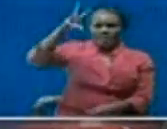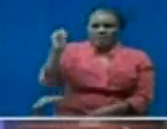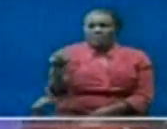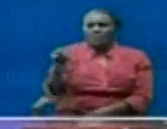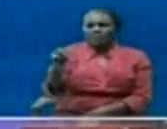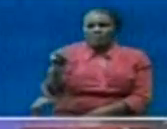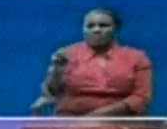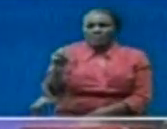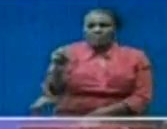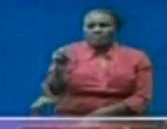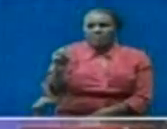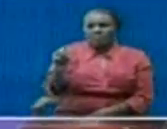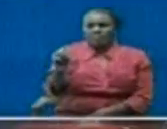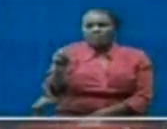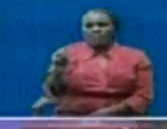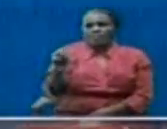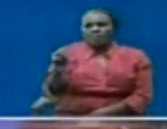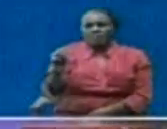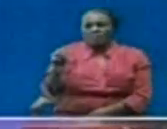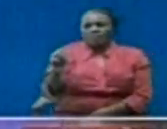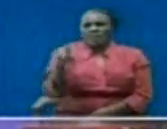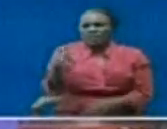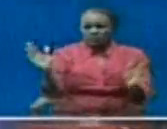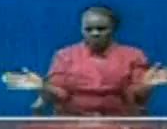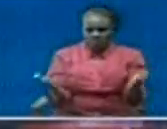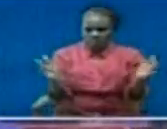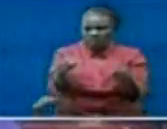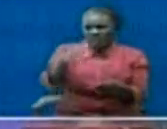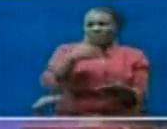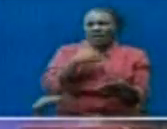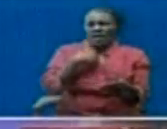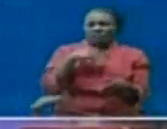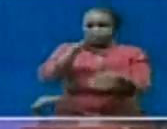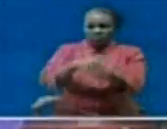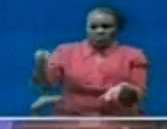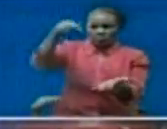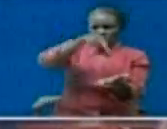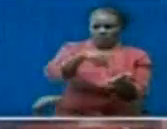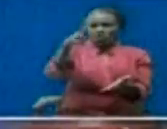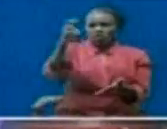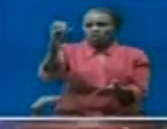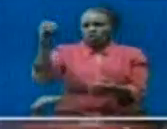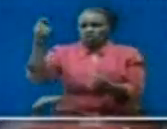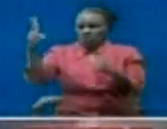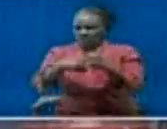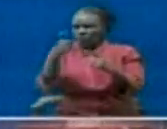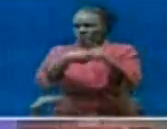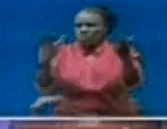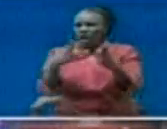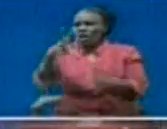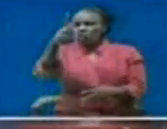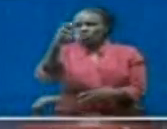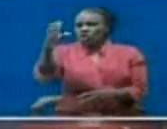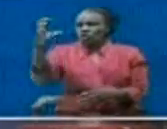minister, the oomph or the momentum within which he got to become prime minister in 2007 arose from the